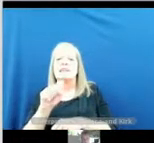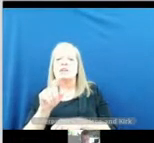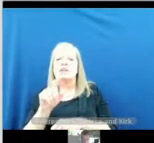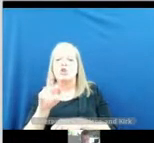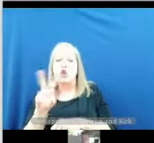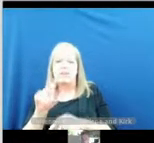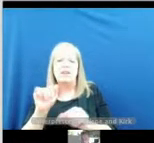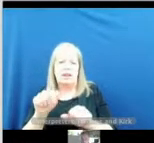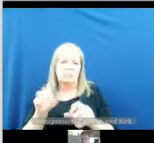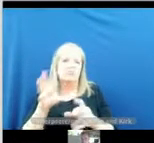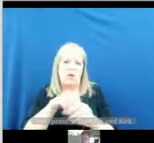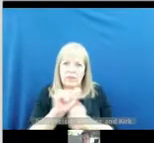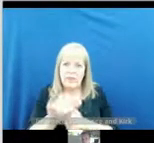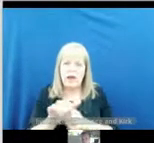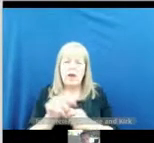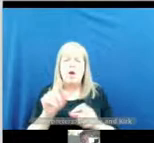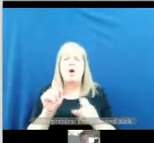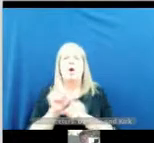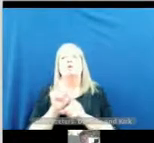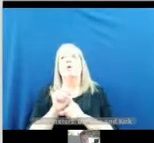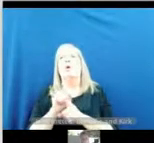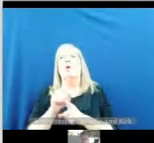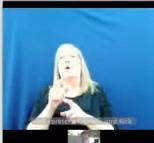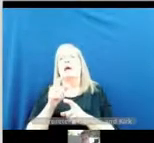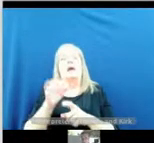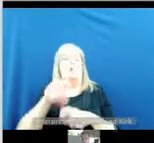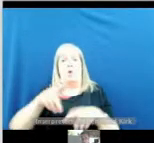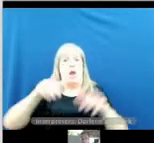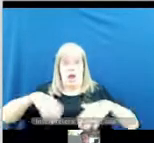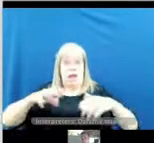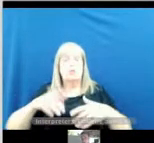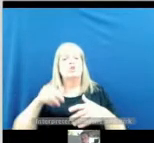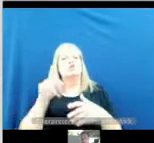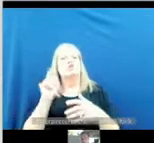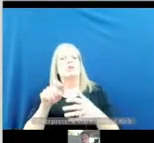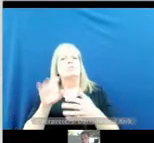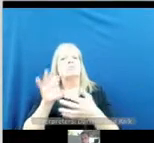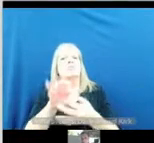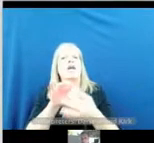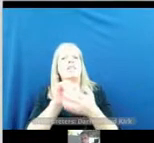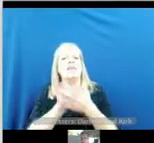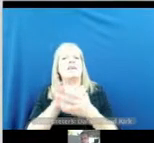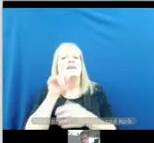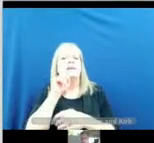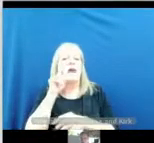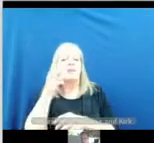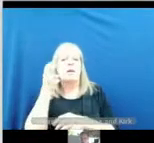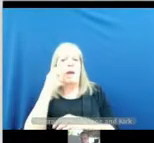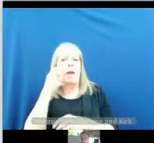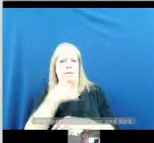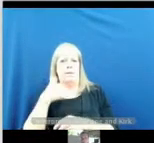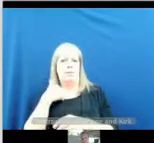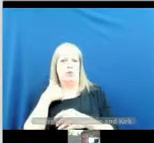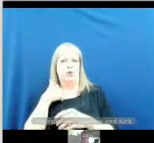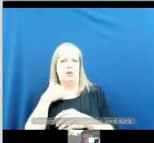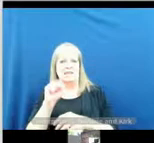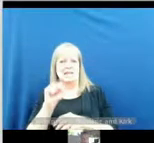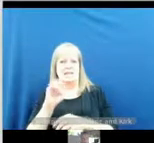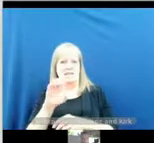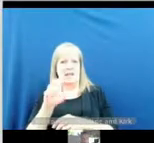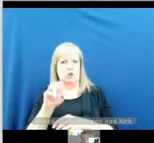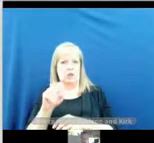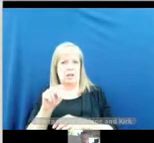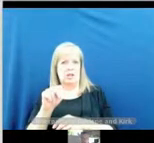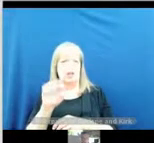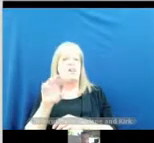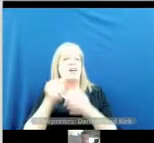I would also encourage you to get connected, if you're not already, with the deafblind member section of RID. The different regions,